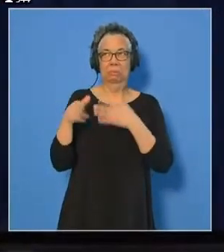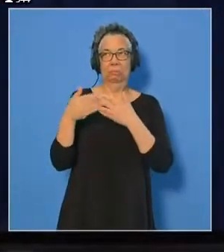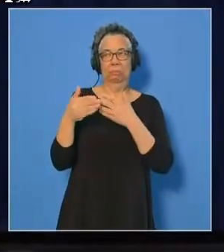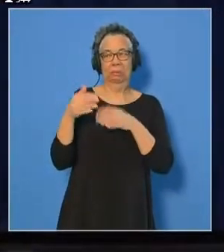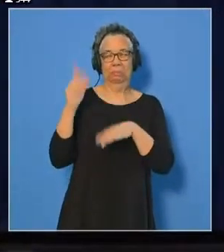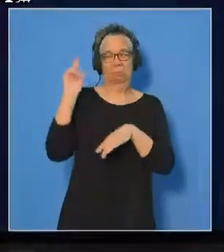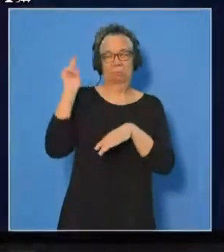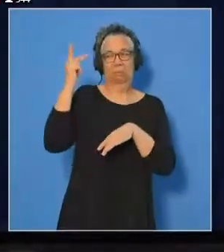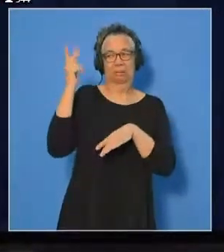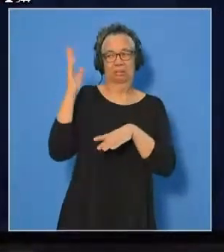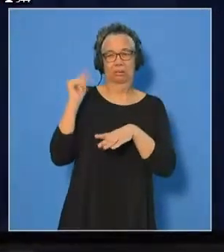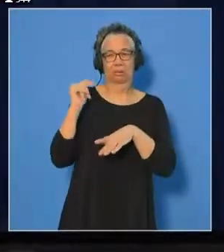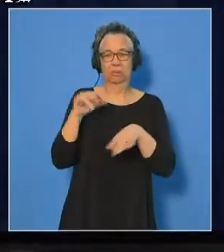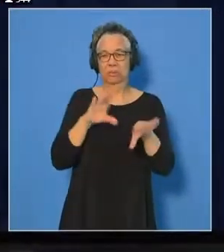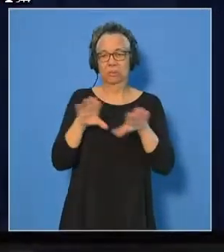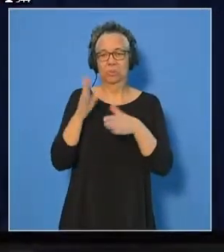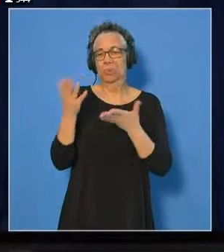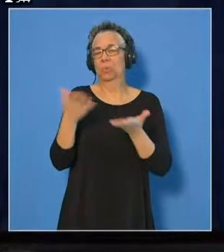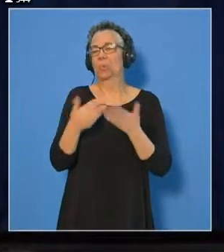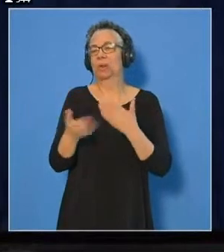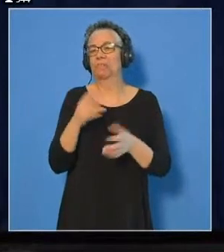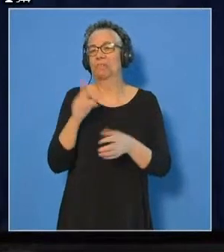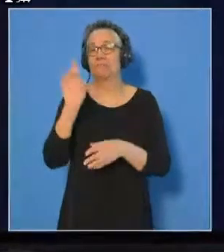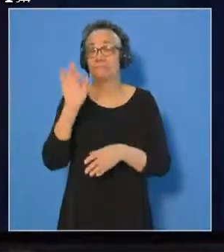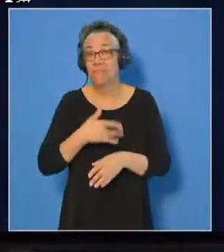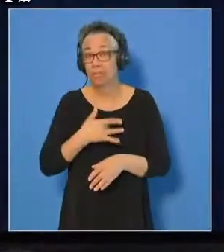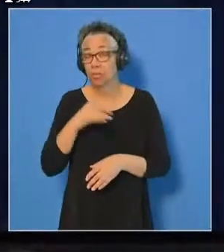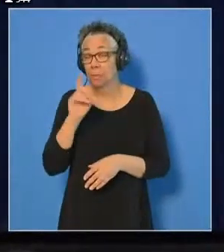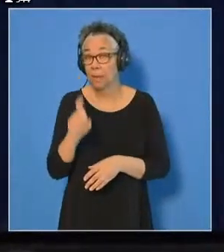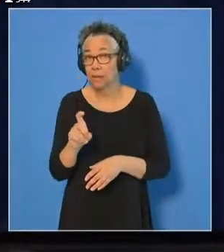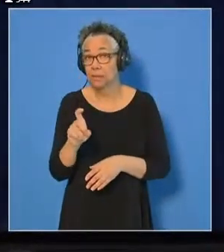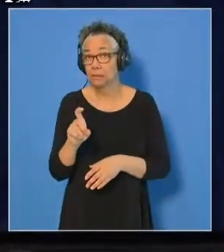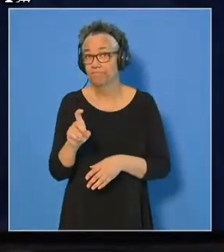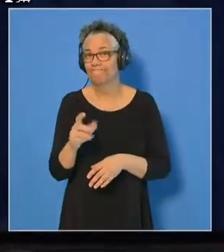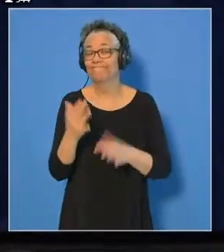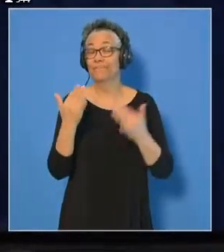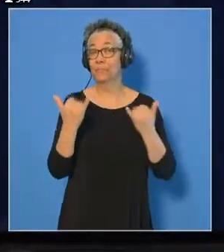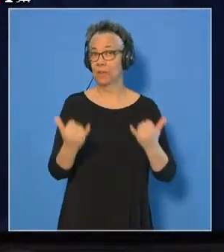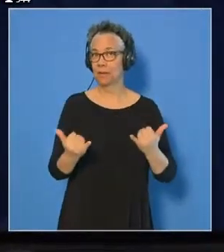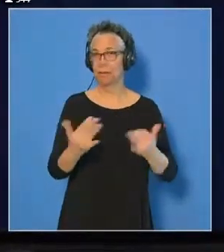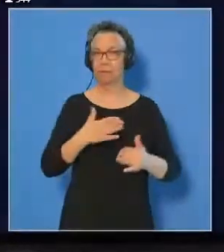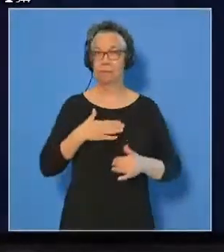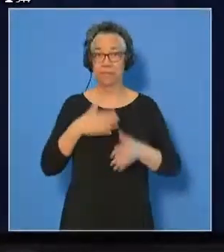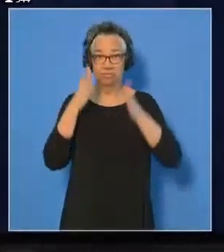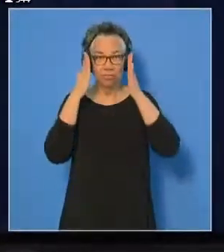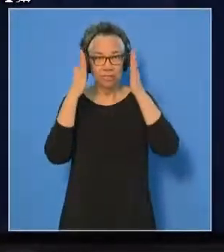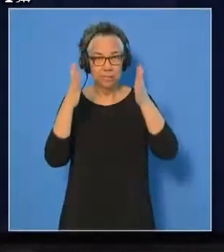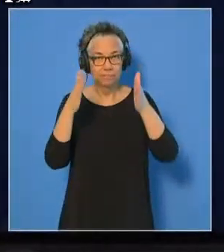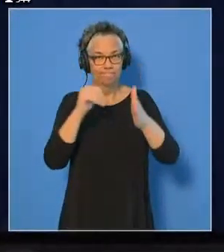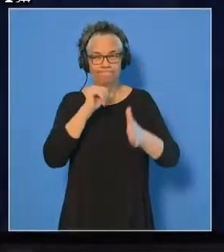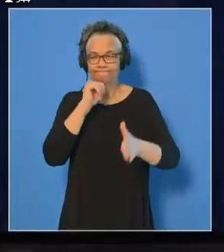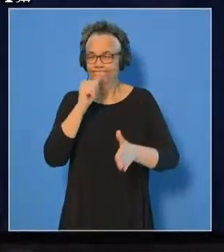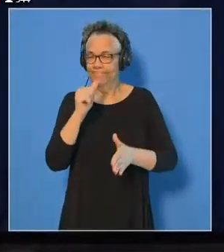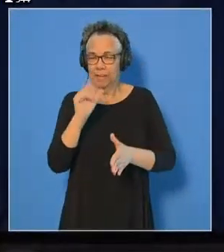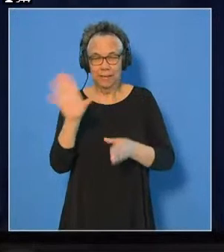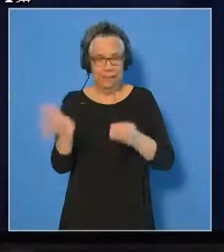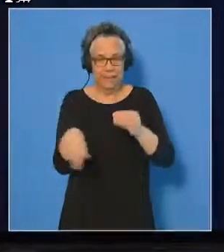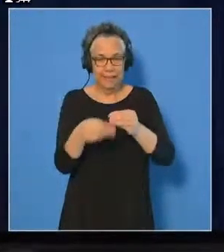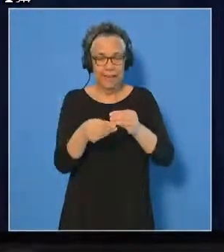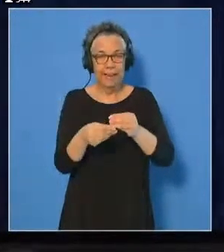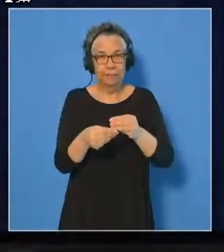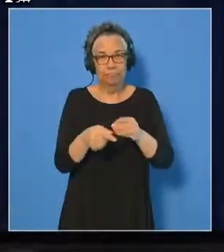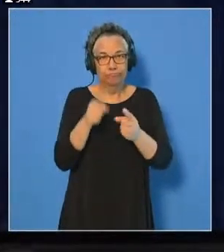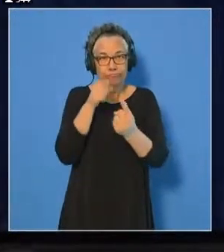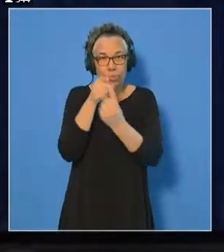Do what you feel you must. Right now, my interest is not in scoring political points and not in gaining